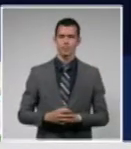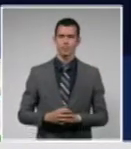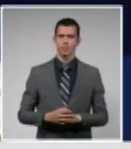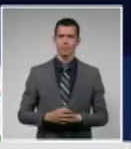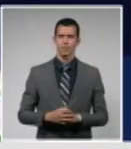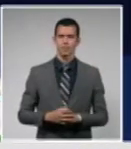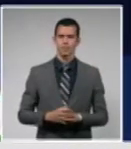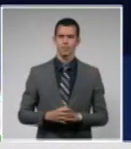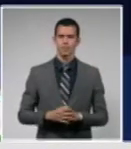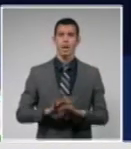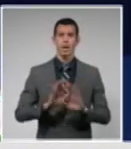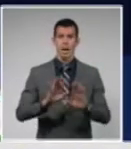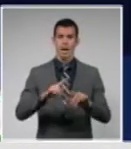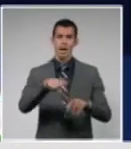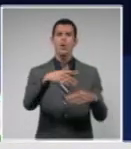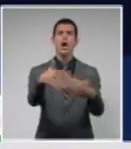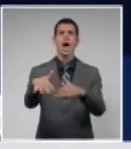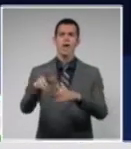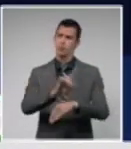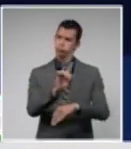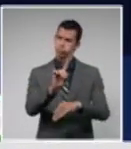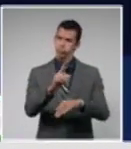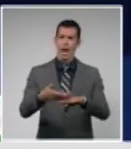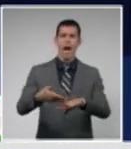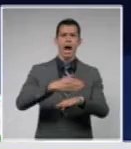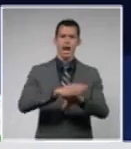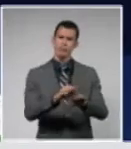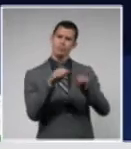15 days is still being investigated.